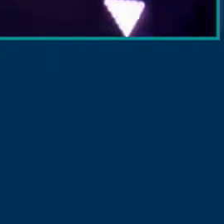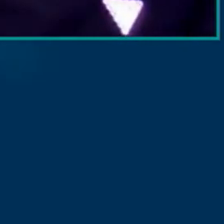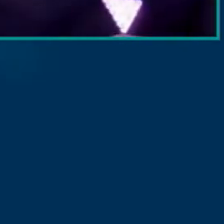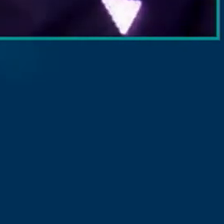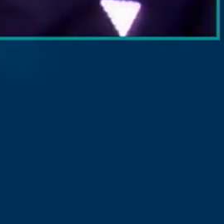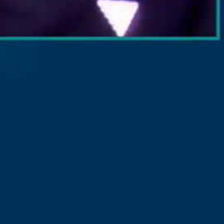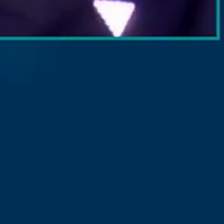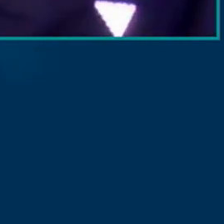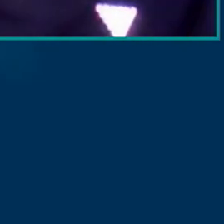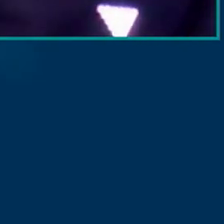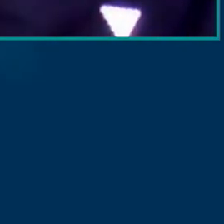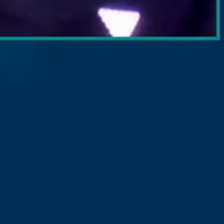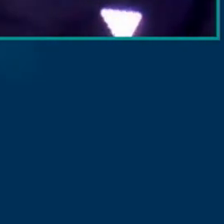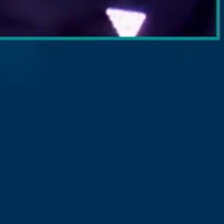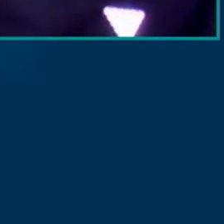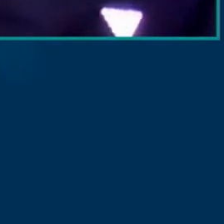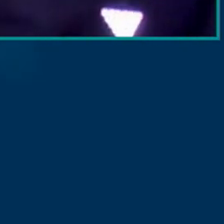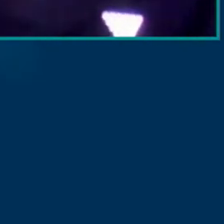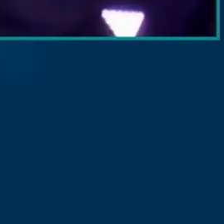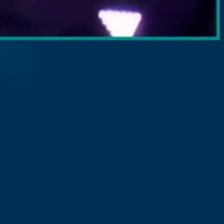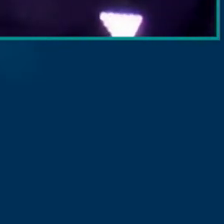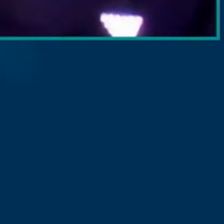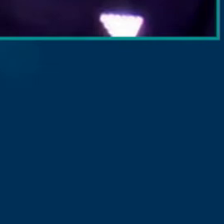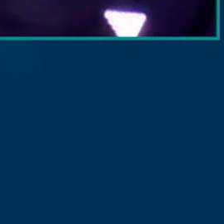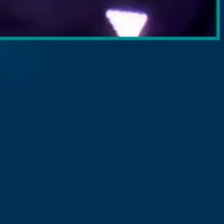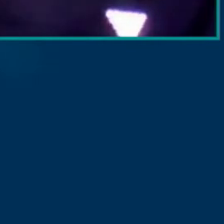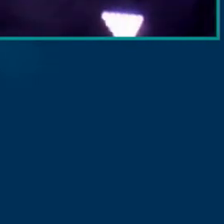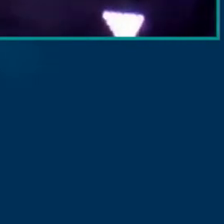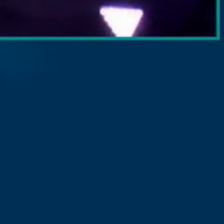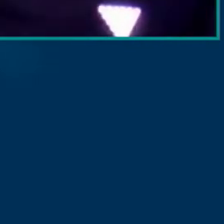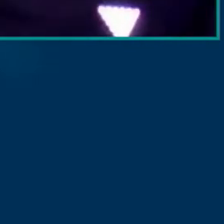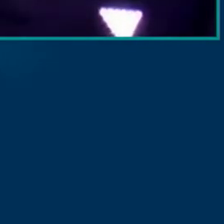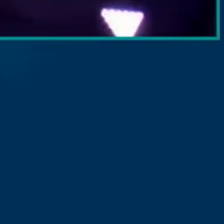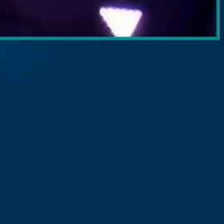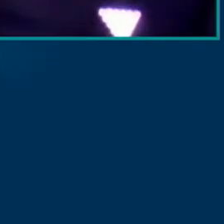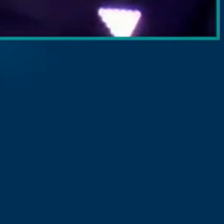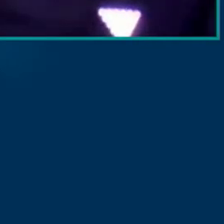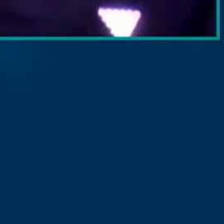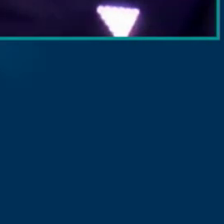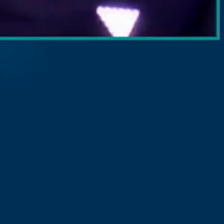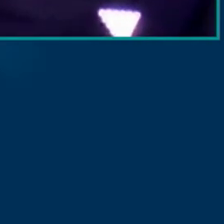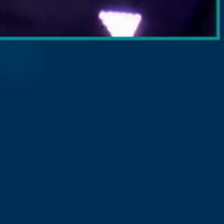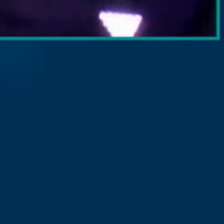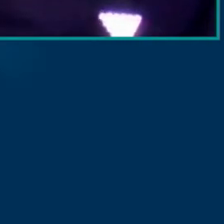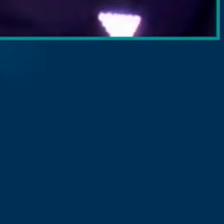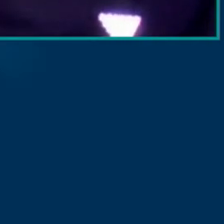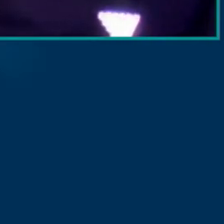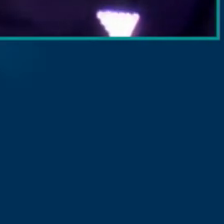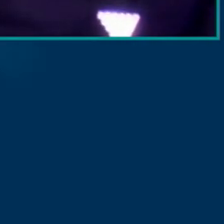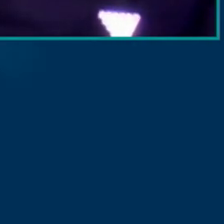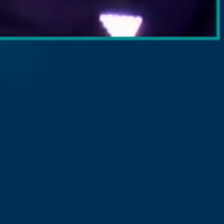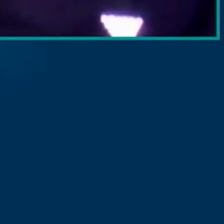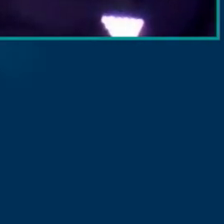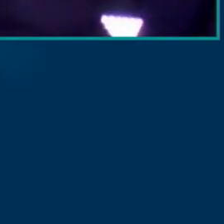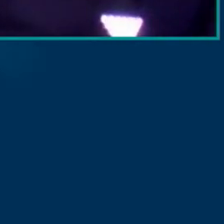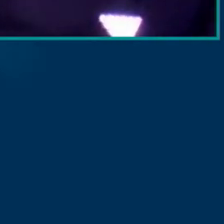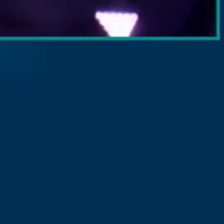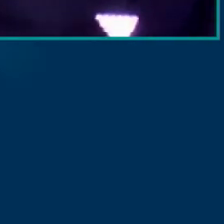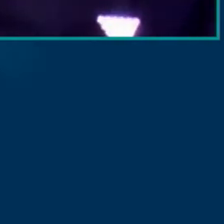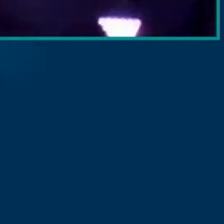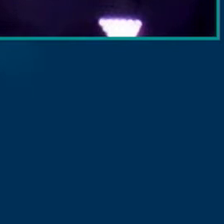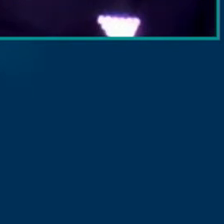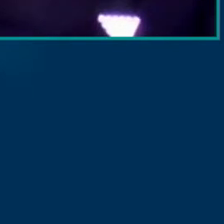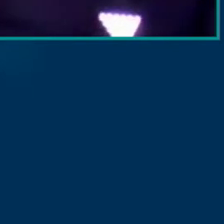of regulations and directives at the EU level, but also regulations in various countries,